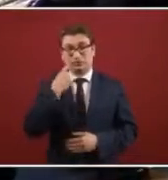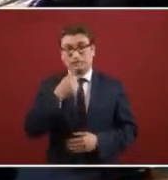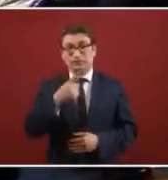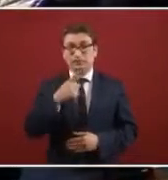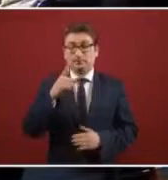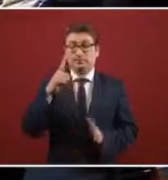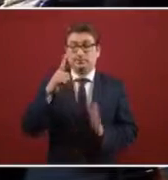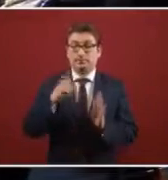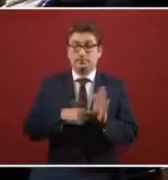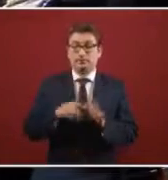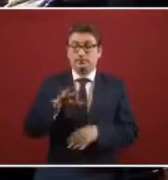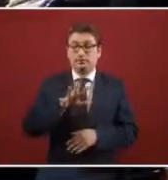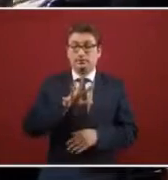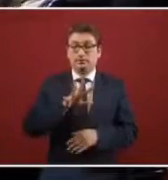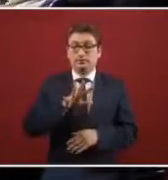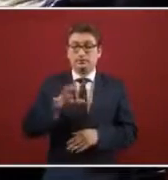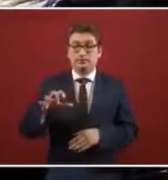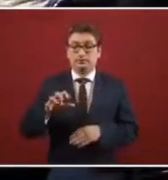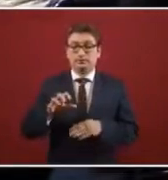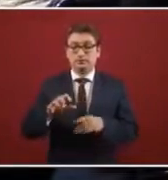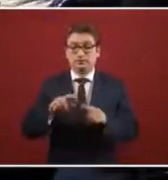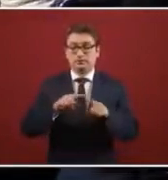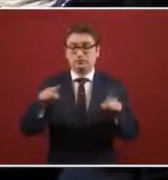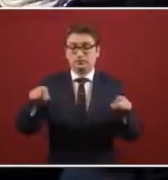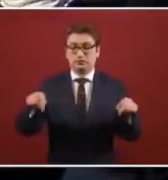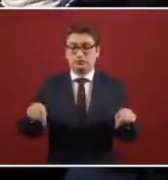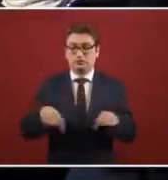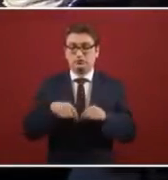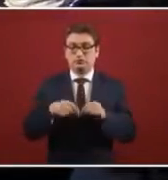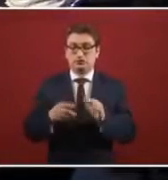1500 So see, metros de construcción,